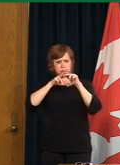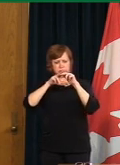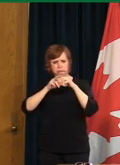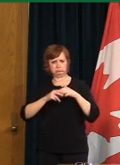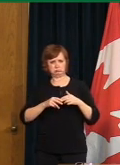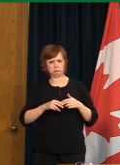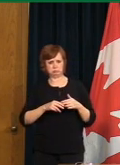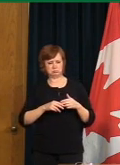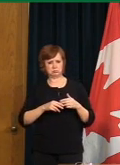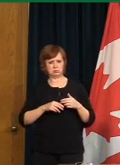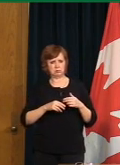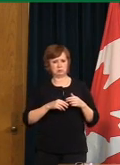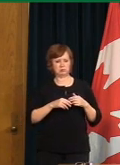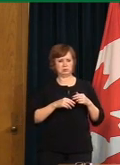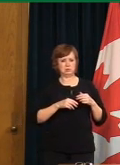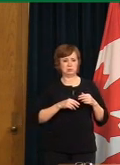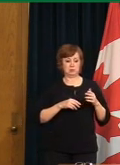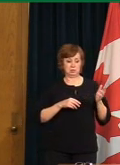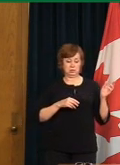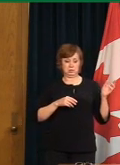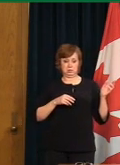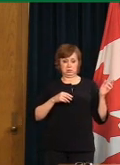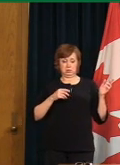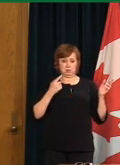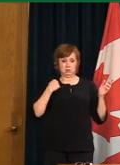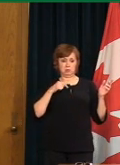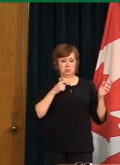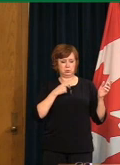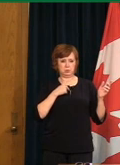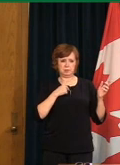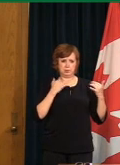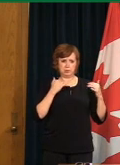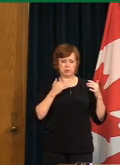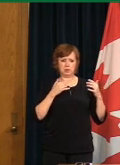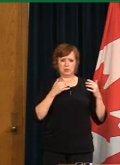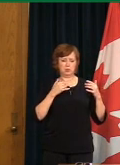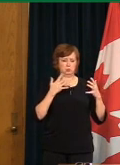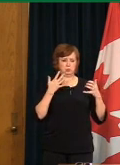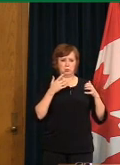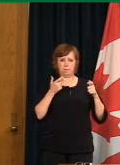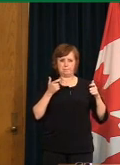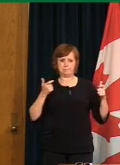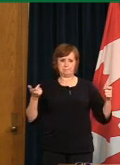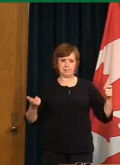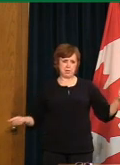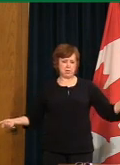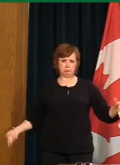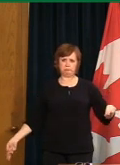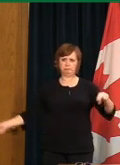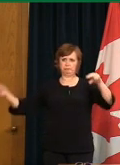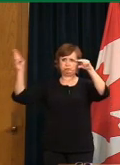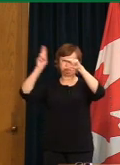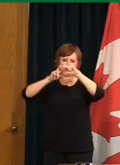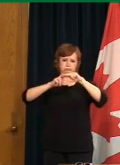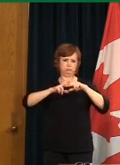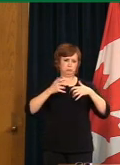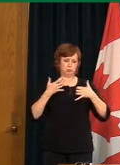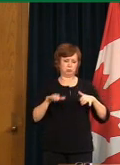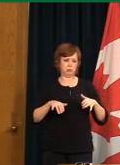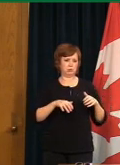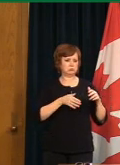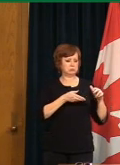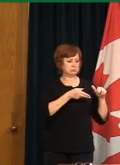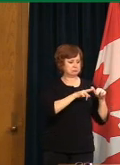So obviously, our main concern is an uncontrolled surge in case numbers, and we've seen, the havoc that can play in